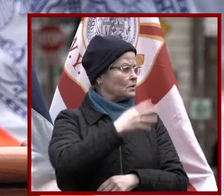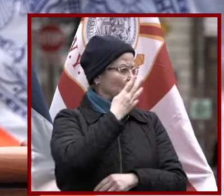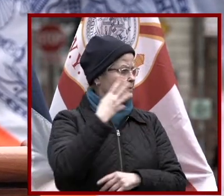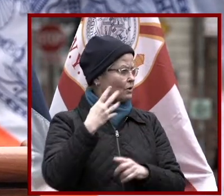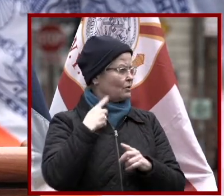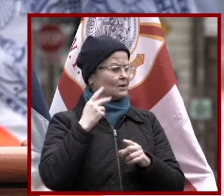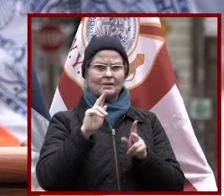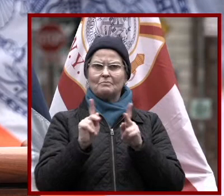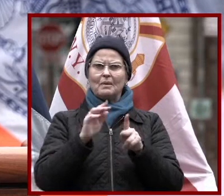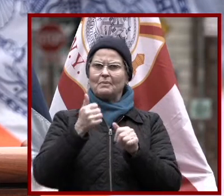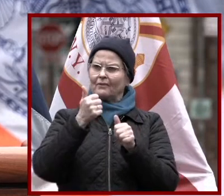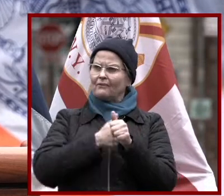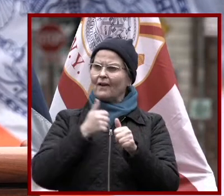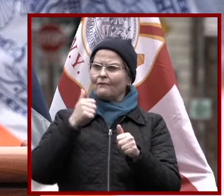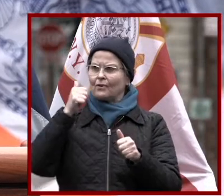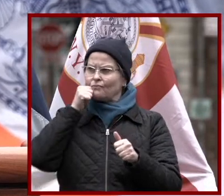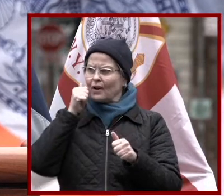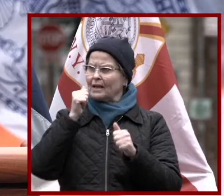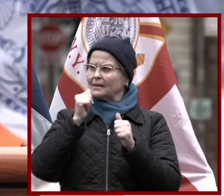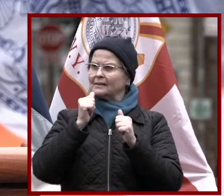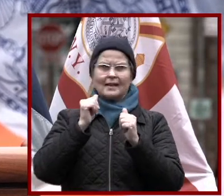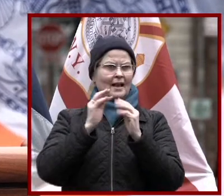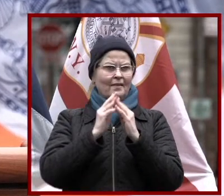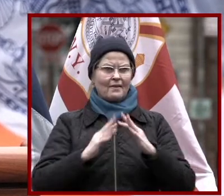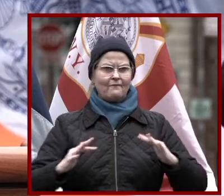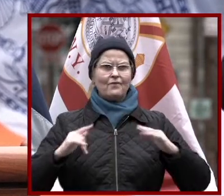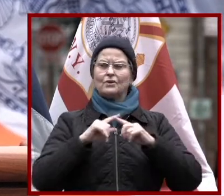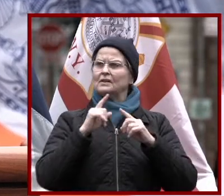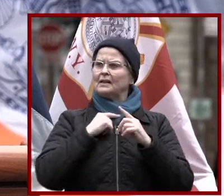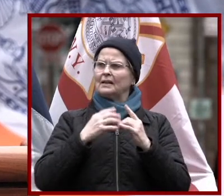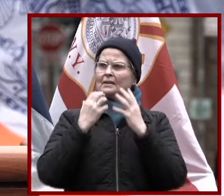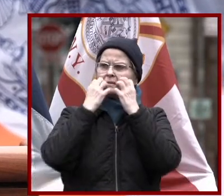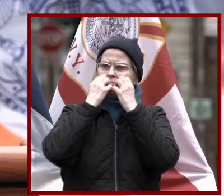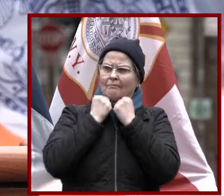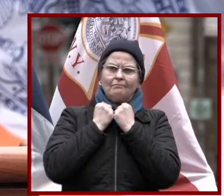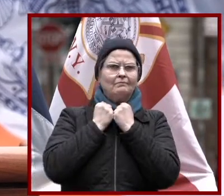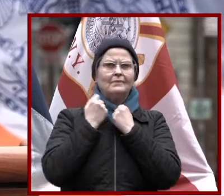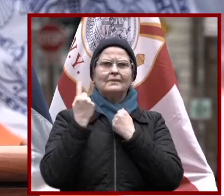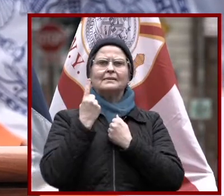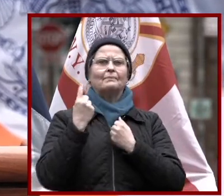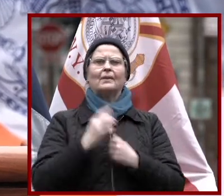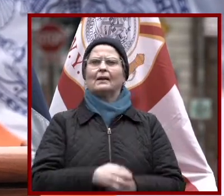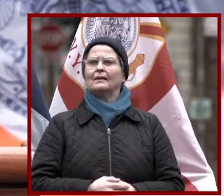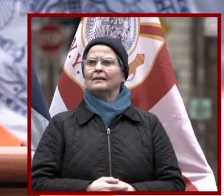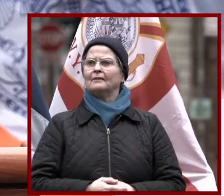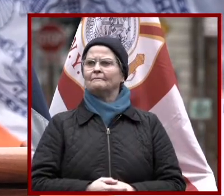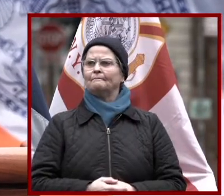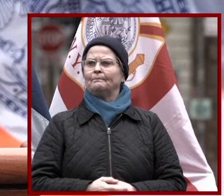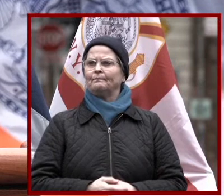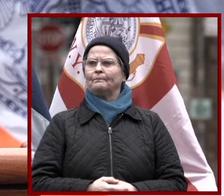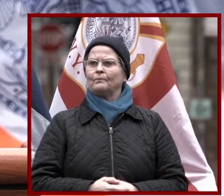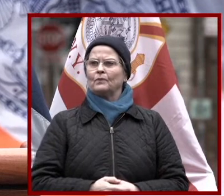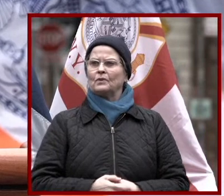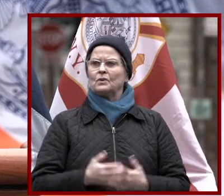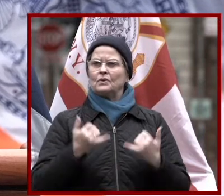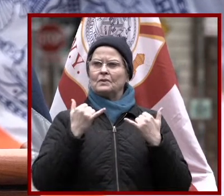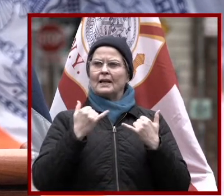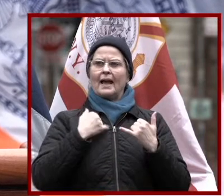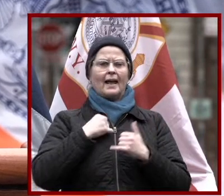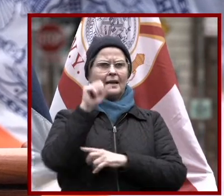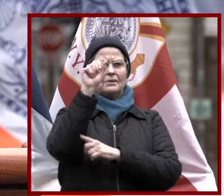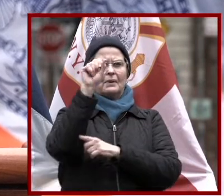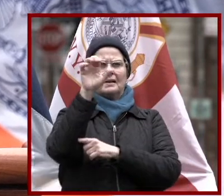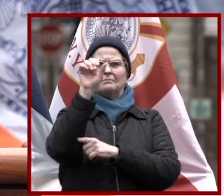and ethnicity whose diversity makes us a country of opportunity for all. Today, as we recite the names of